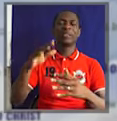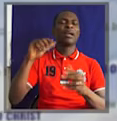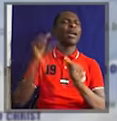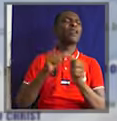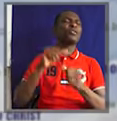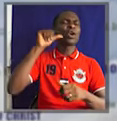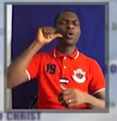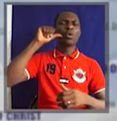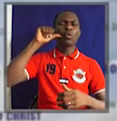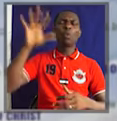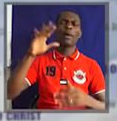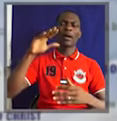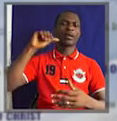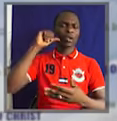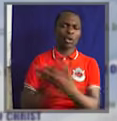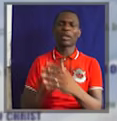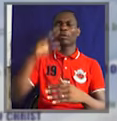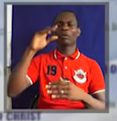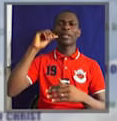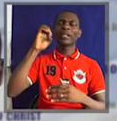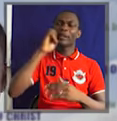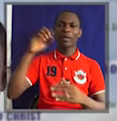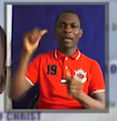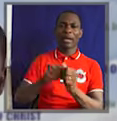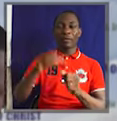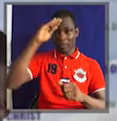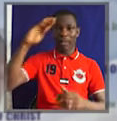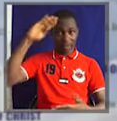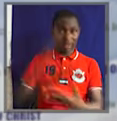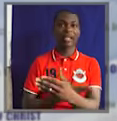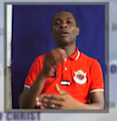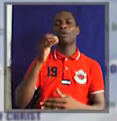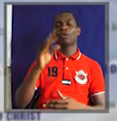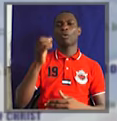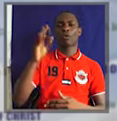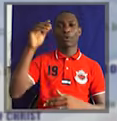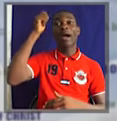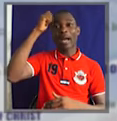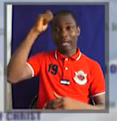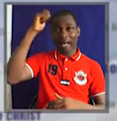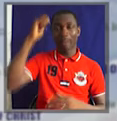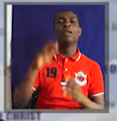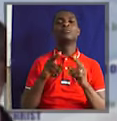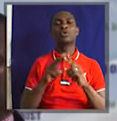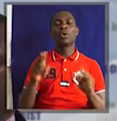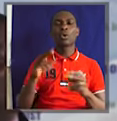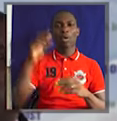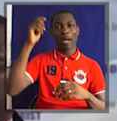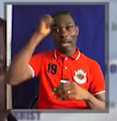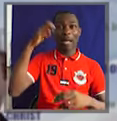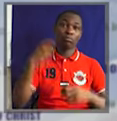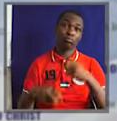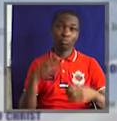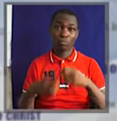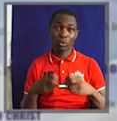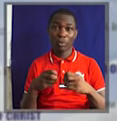of Eve and every man is a son of Adam enti sa Adamic